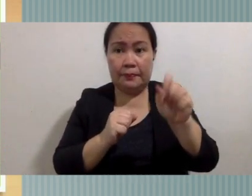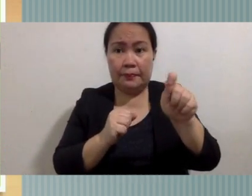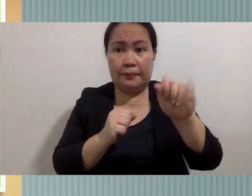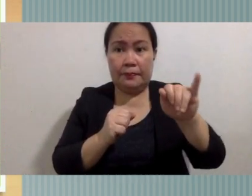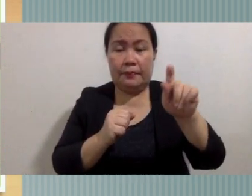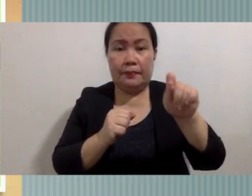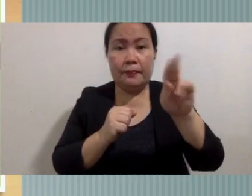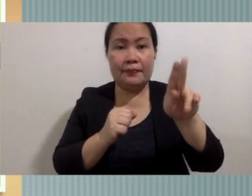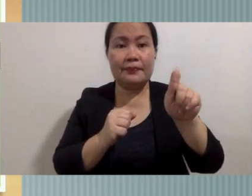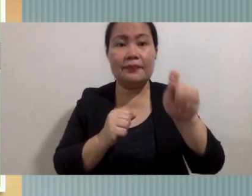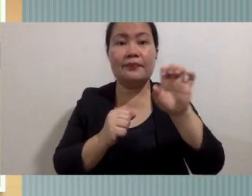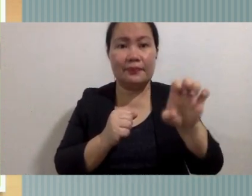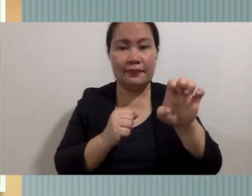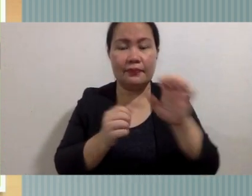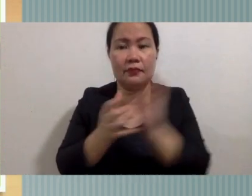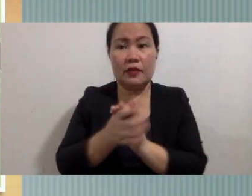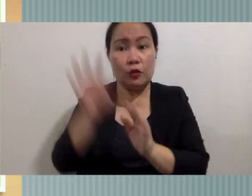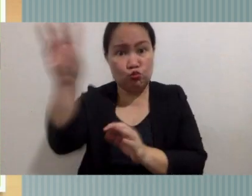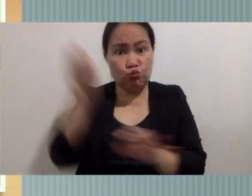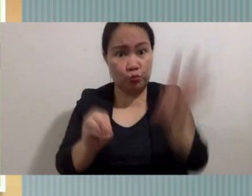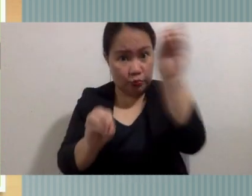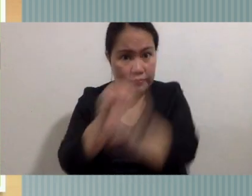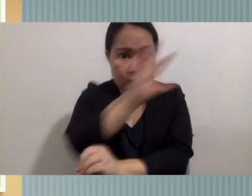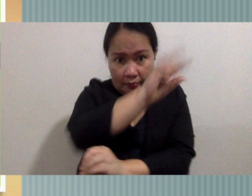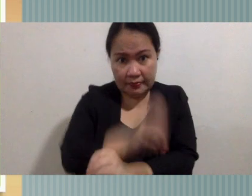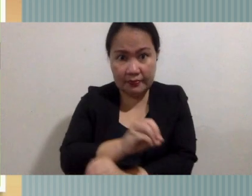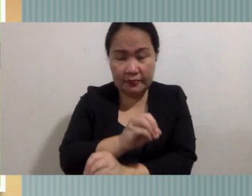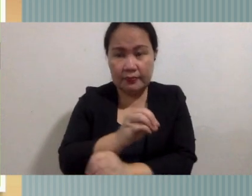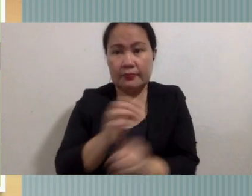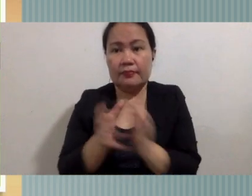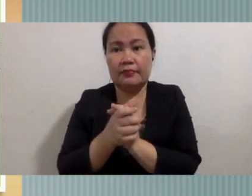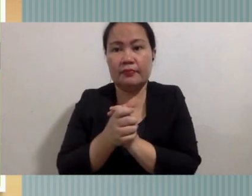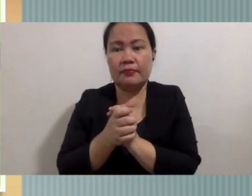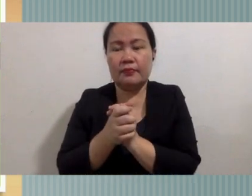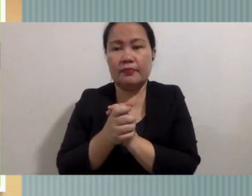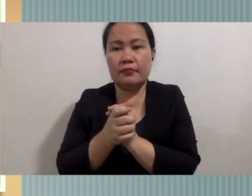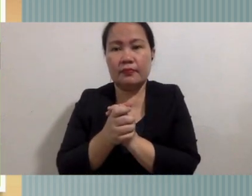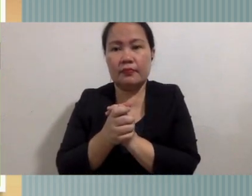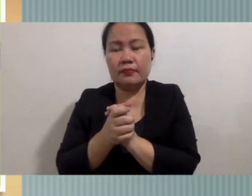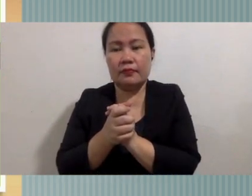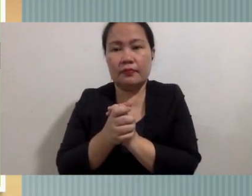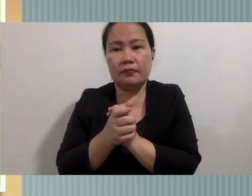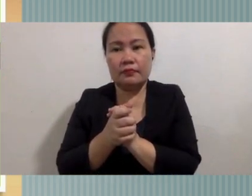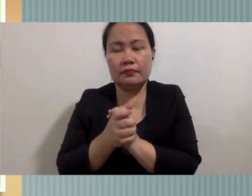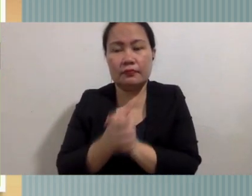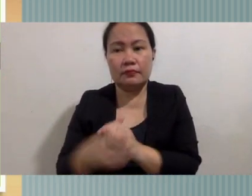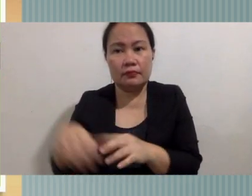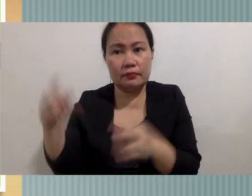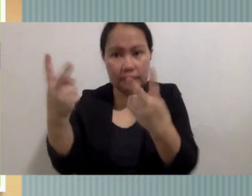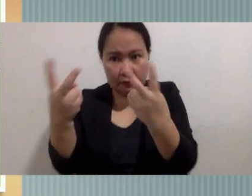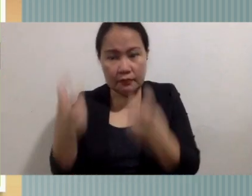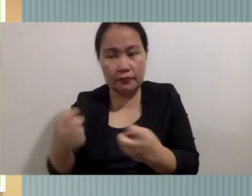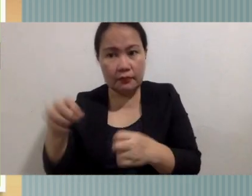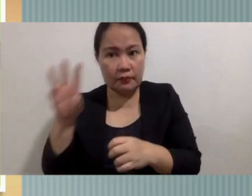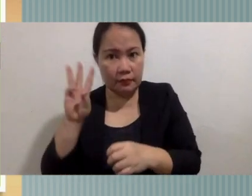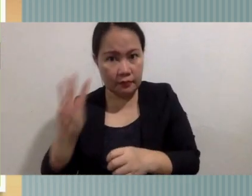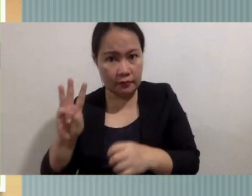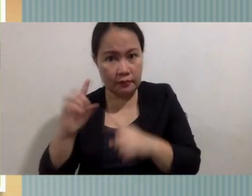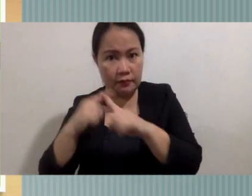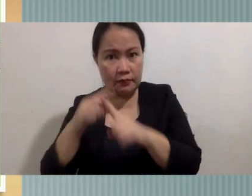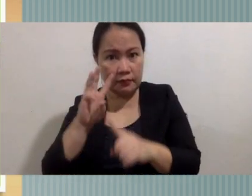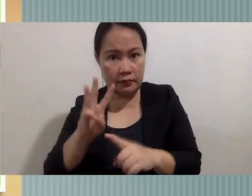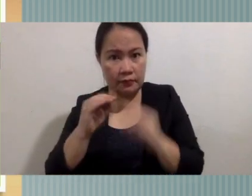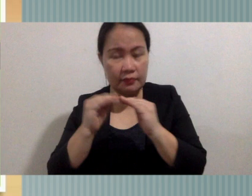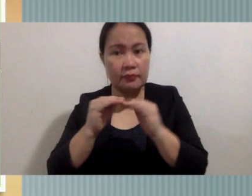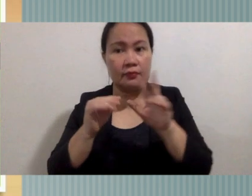lang magbe-base kung ano yung mga variables mo dito, yun lang yung lalagyan natin. Okay?